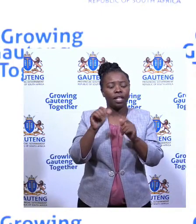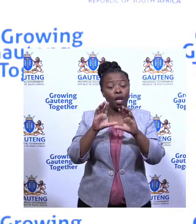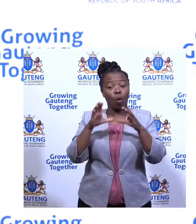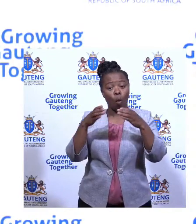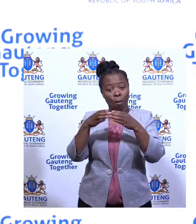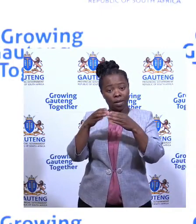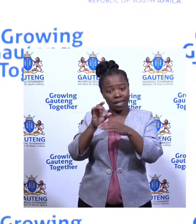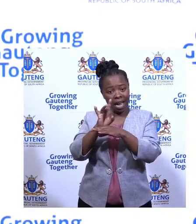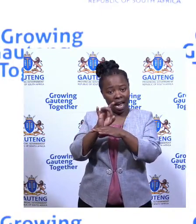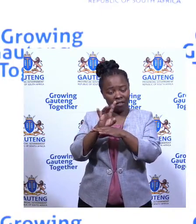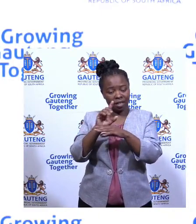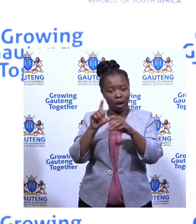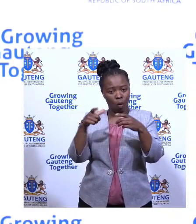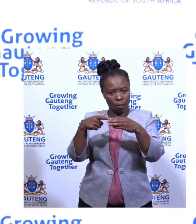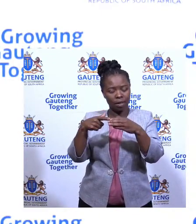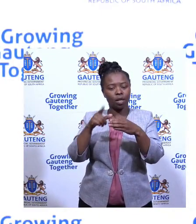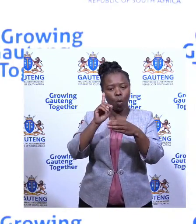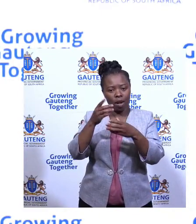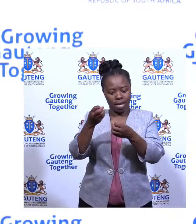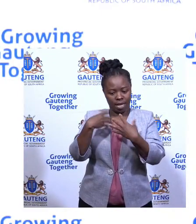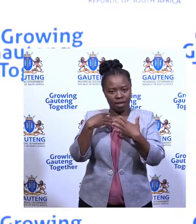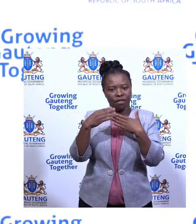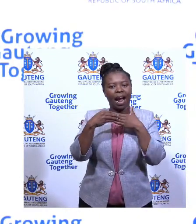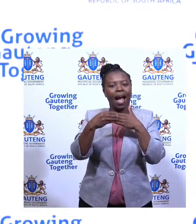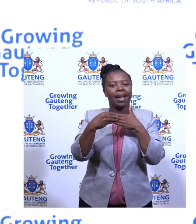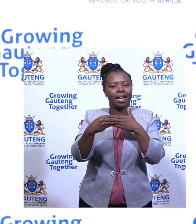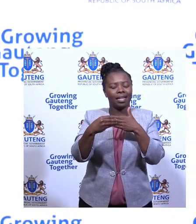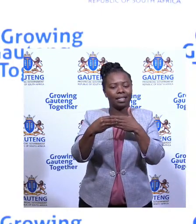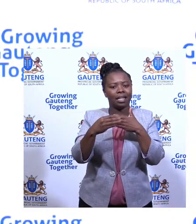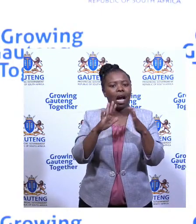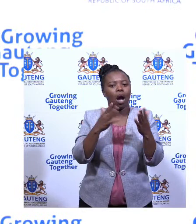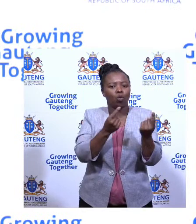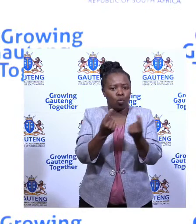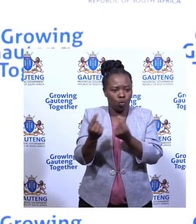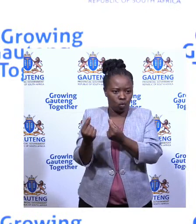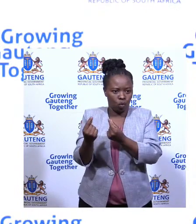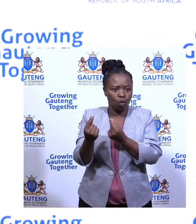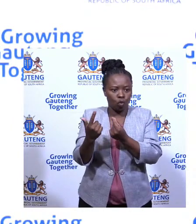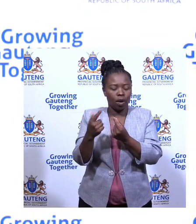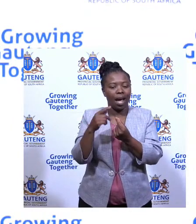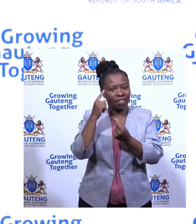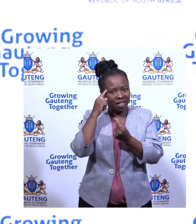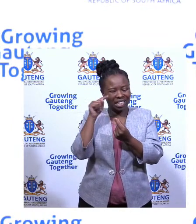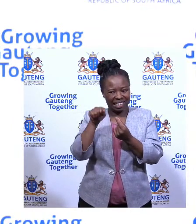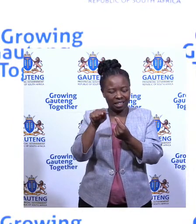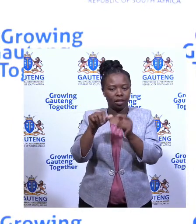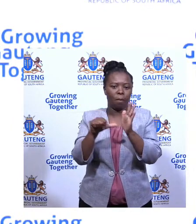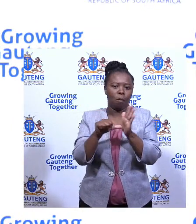that GCRO is doing will give us guidance about some of that, and I think it's important for us to use that.